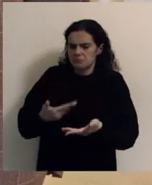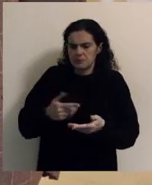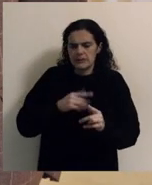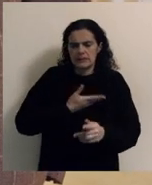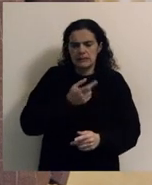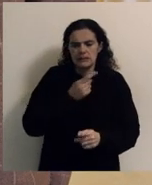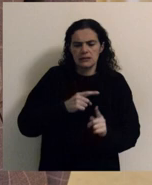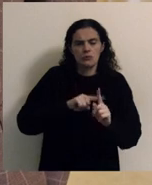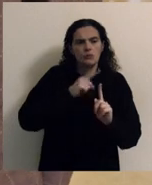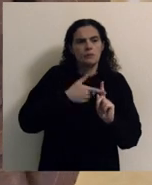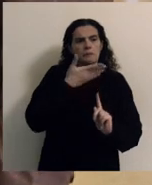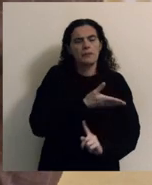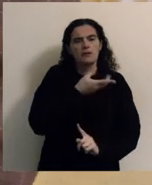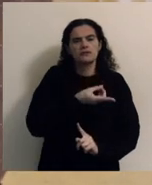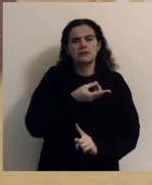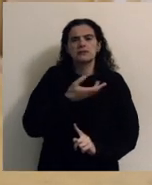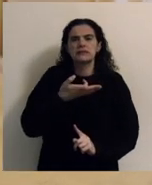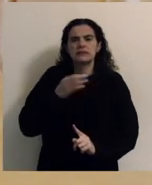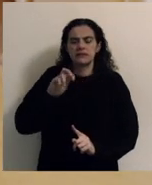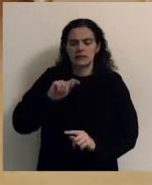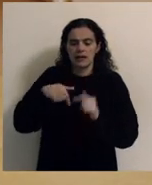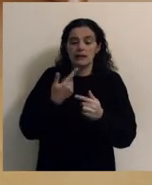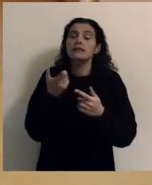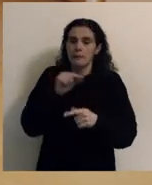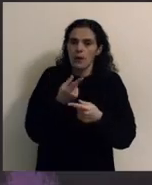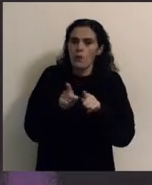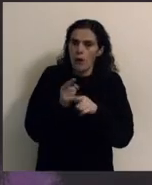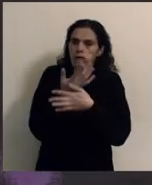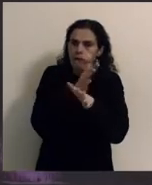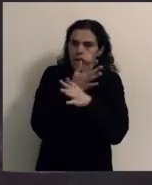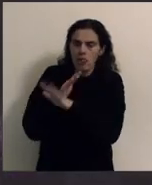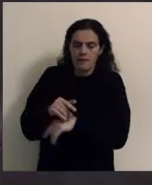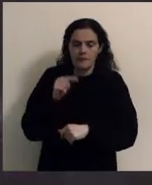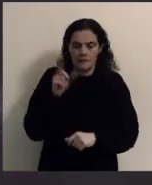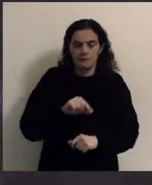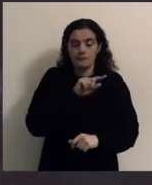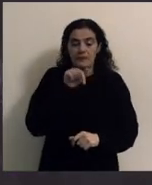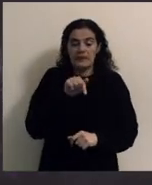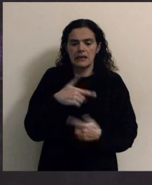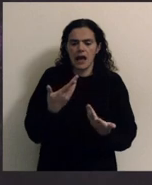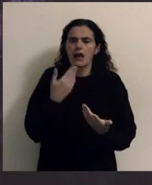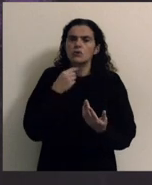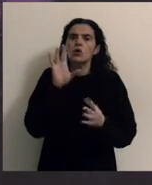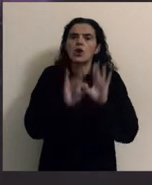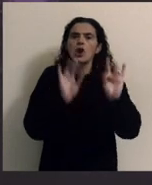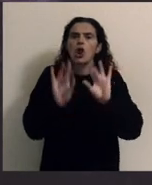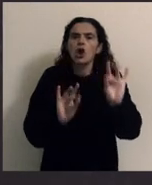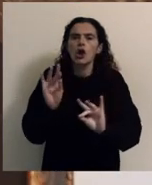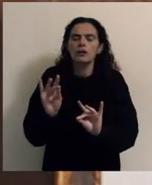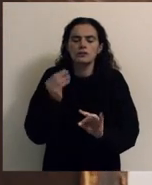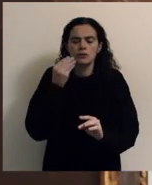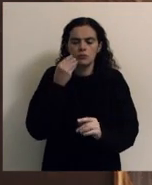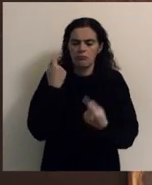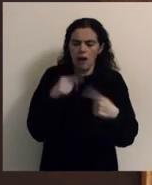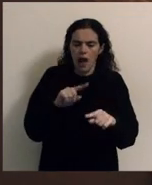December 1973 with the burned canvas. And in this case, it is a collage made